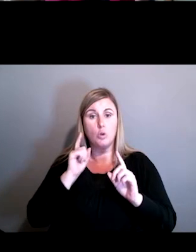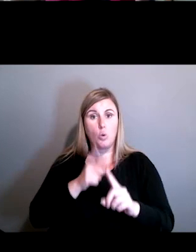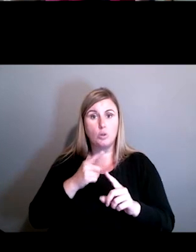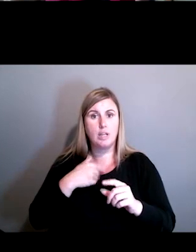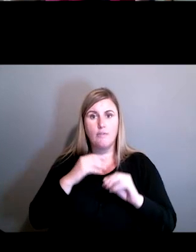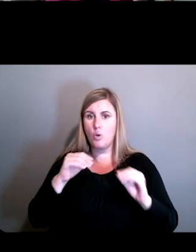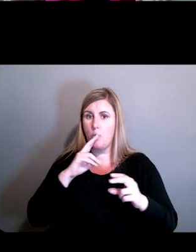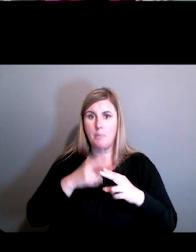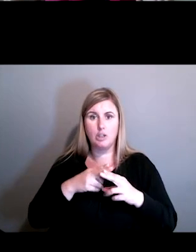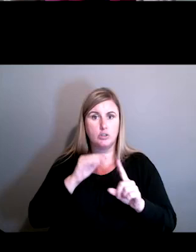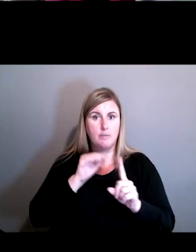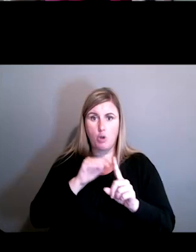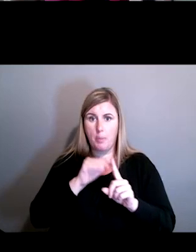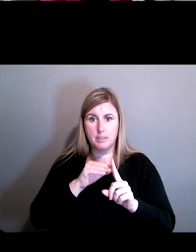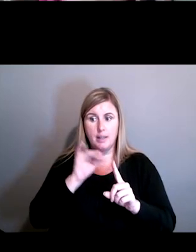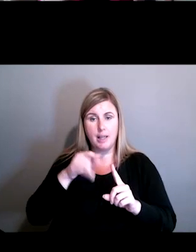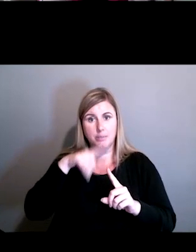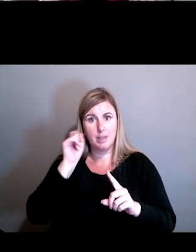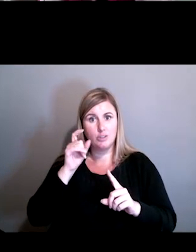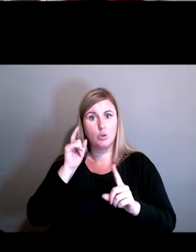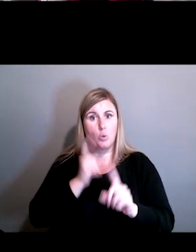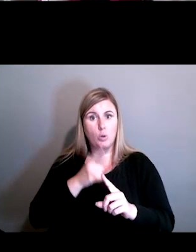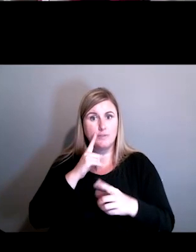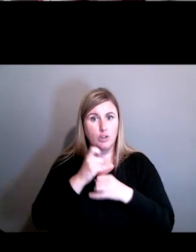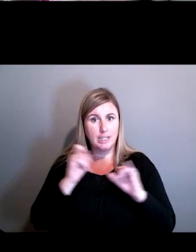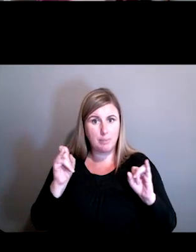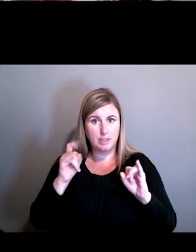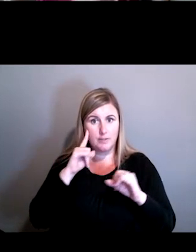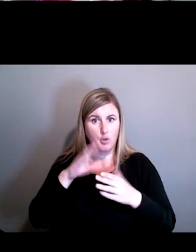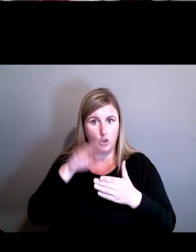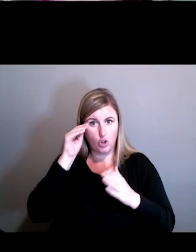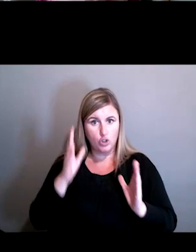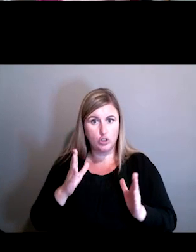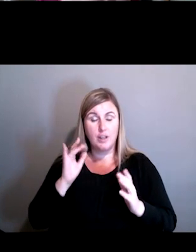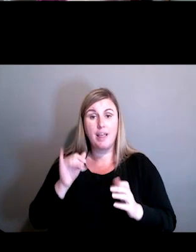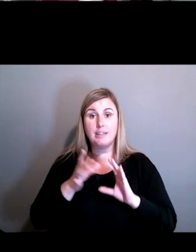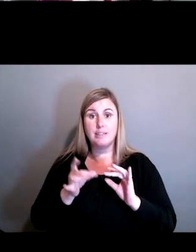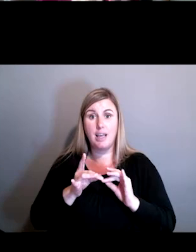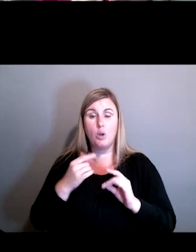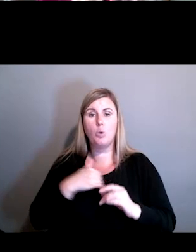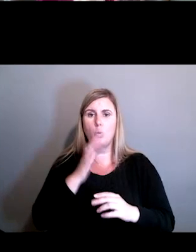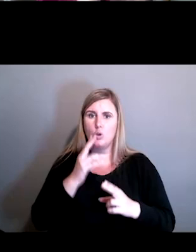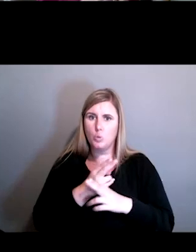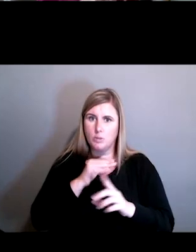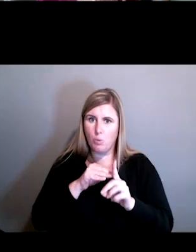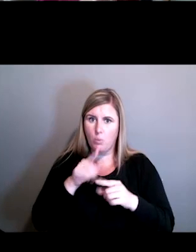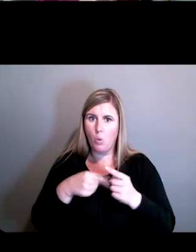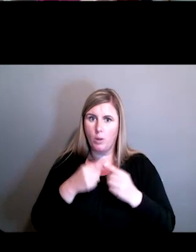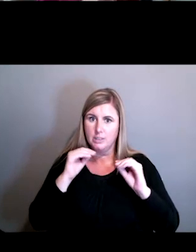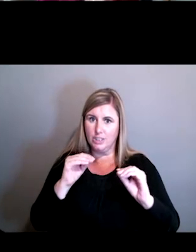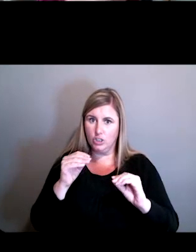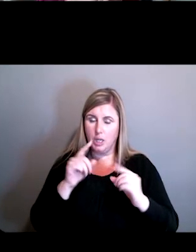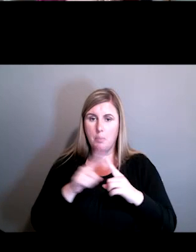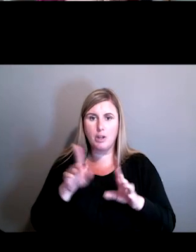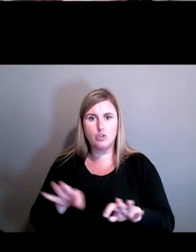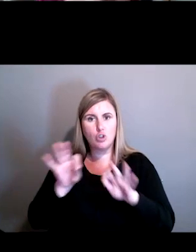is for independence for our learners. That being said, we will use prompts when we're teaching, but it's critical that we fade those prompts as quickly as